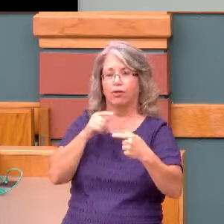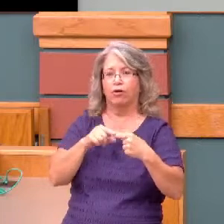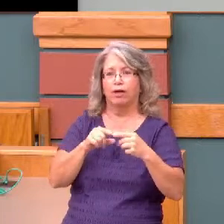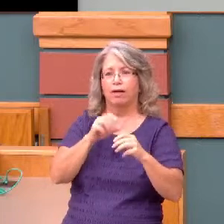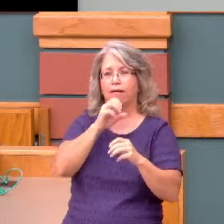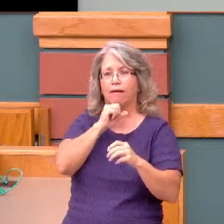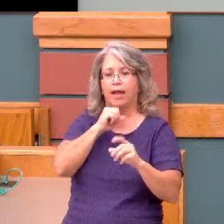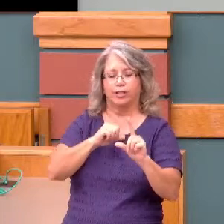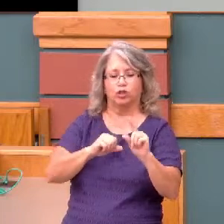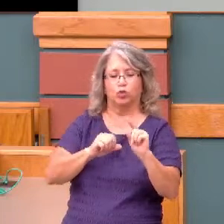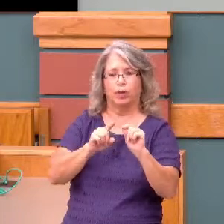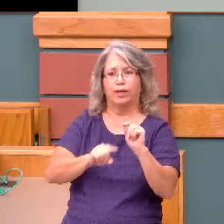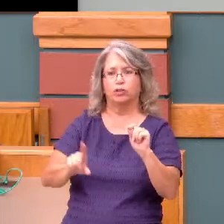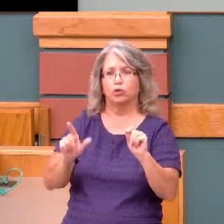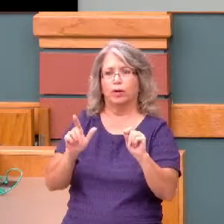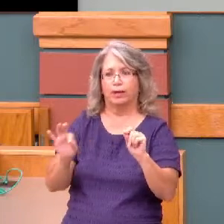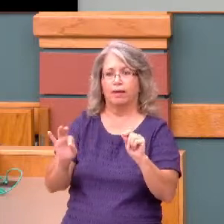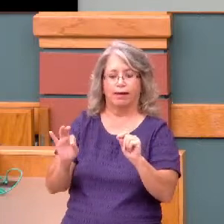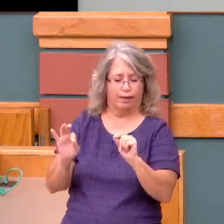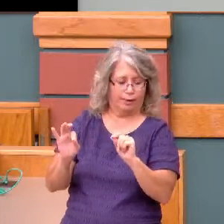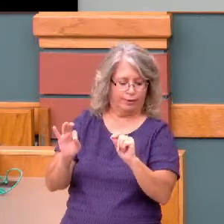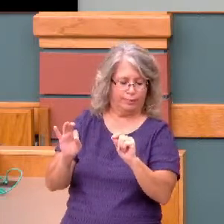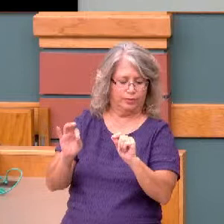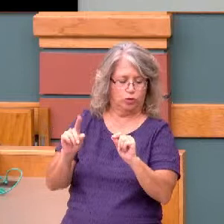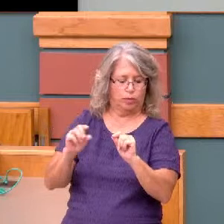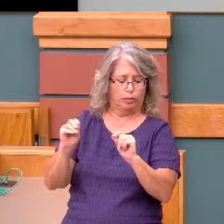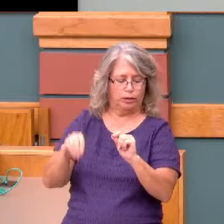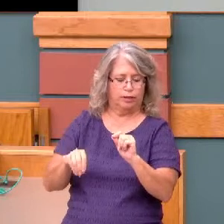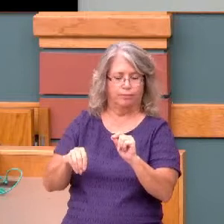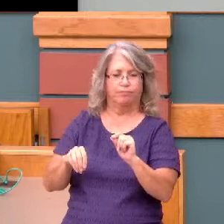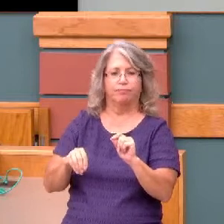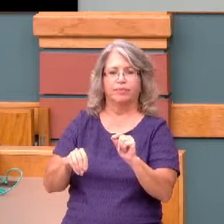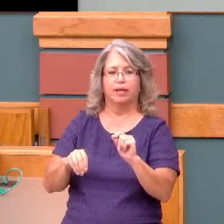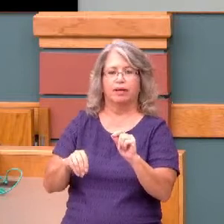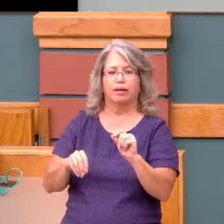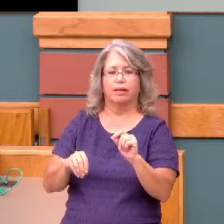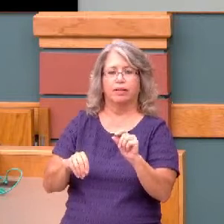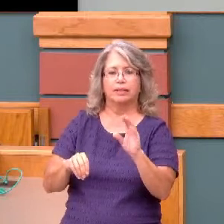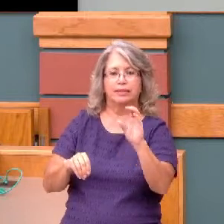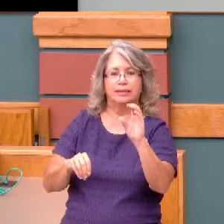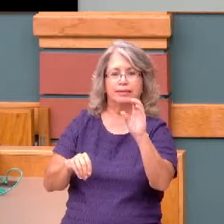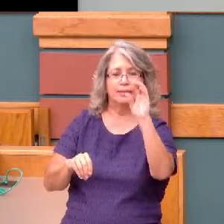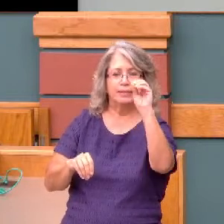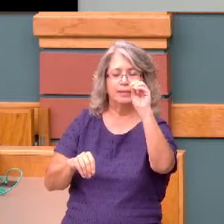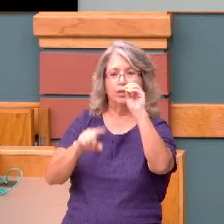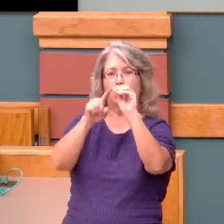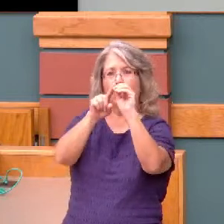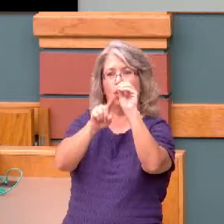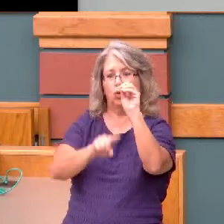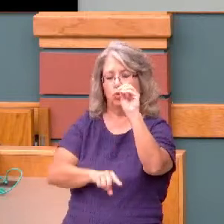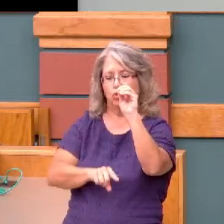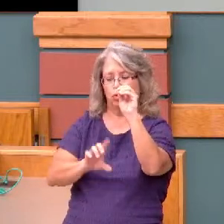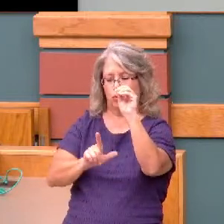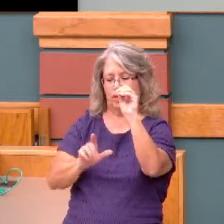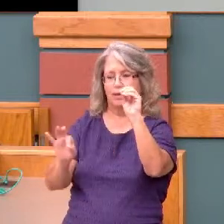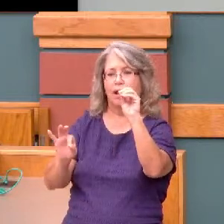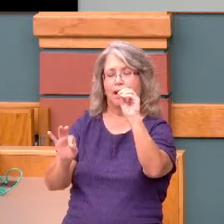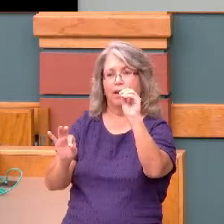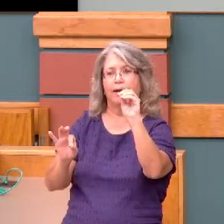to 29. So from age 0 to 29, that roughly is 50% of the new cases that we're